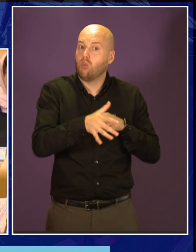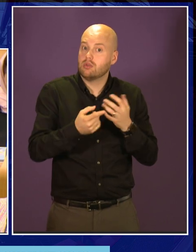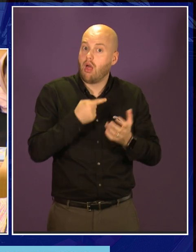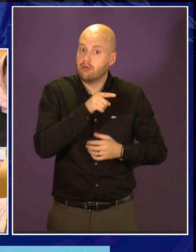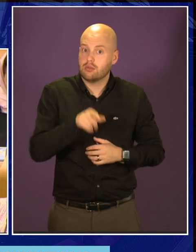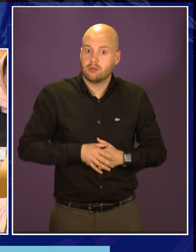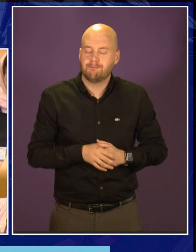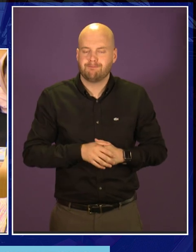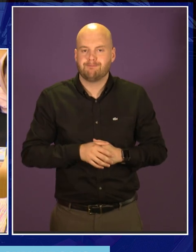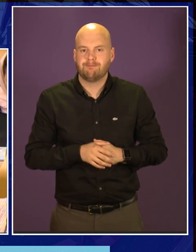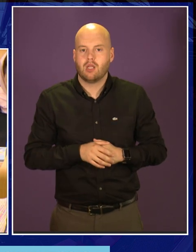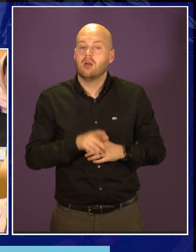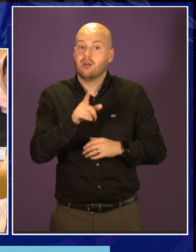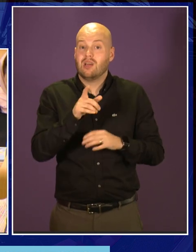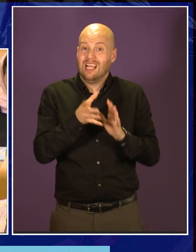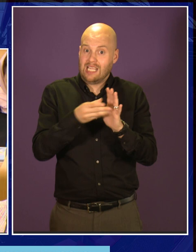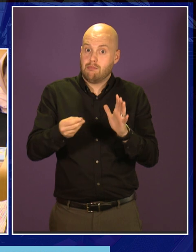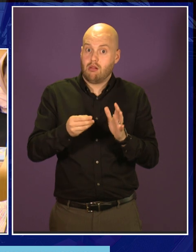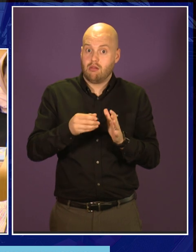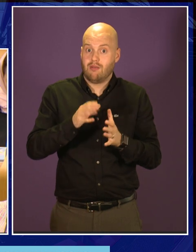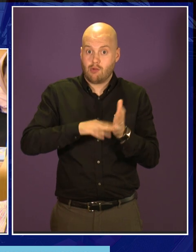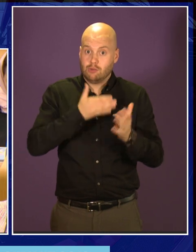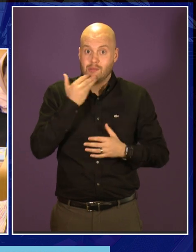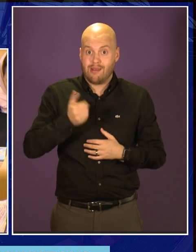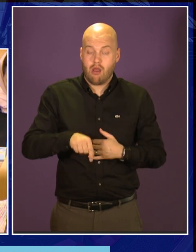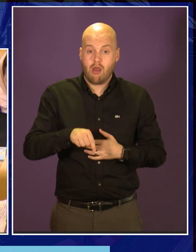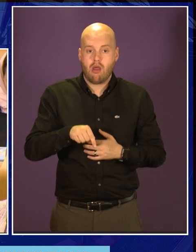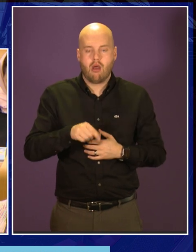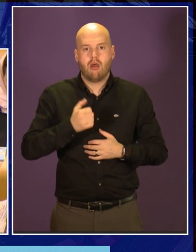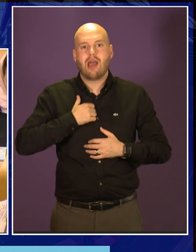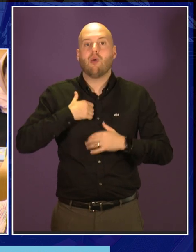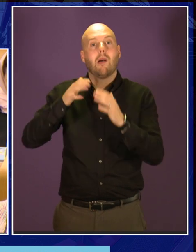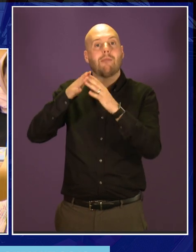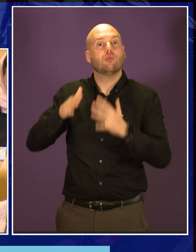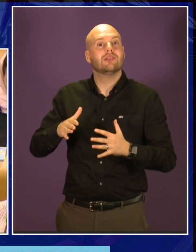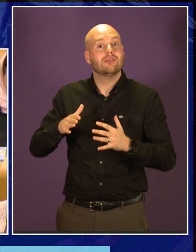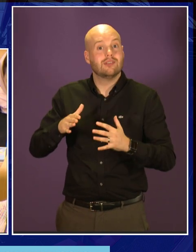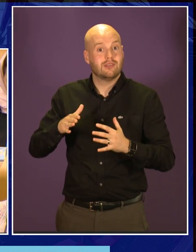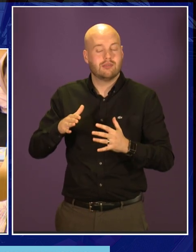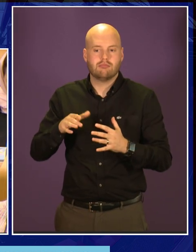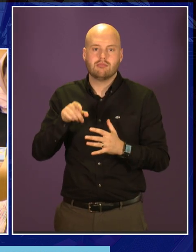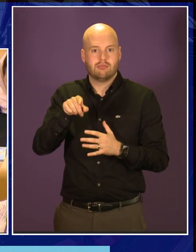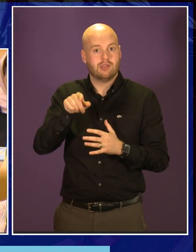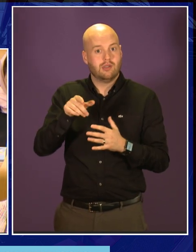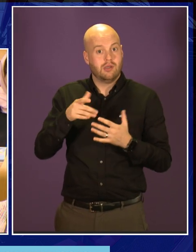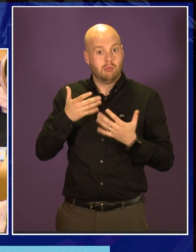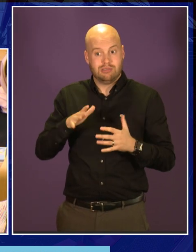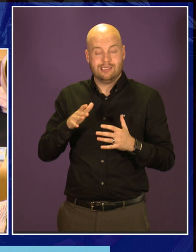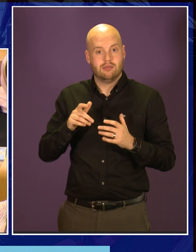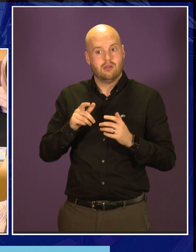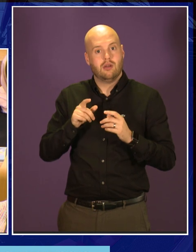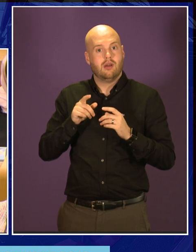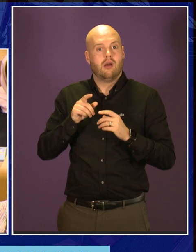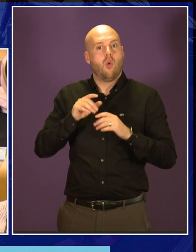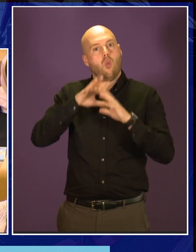An example coming from Jamaica is the Blue and Jonquil Mountains, which was designated a UNESCO World Heritage Mixed